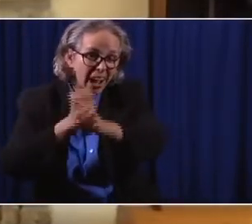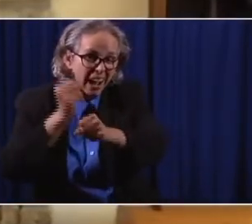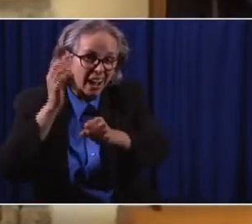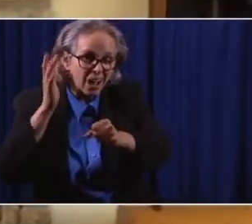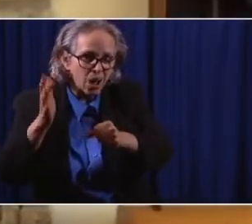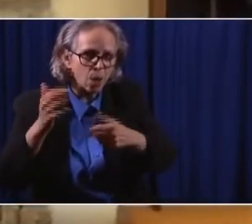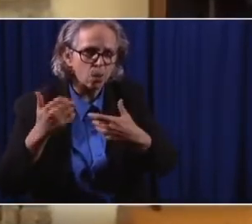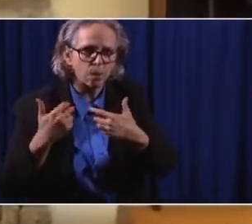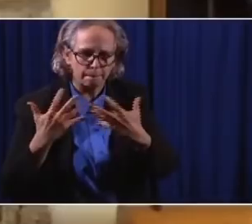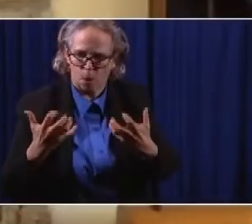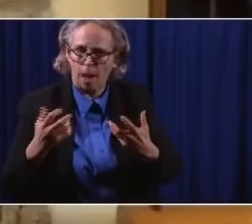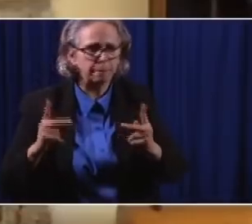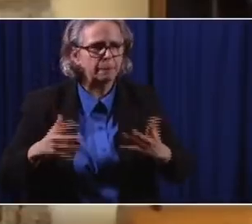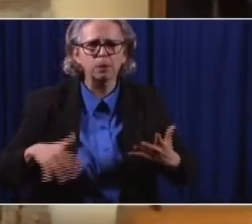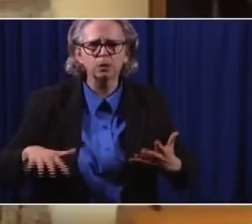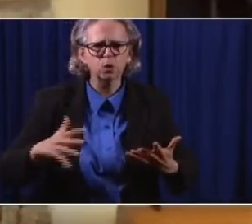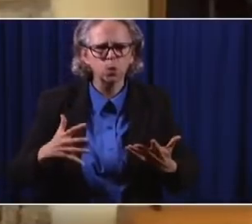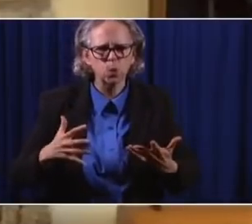we can.